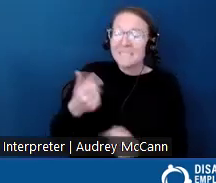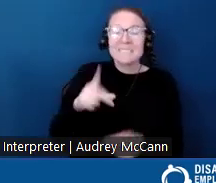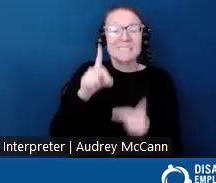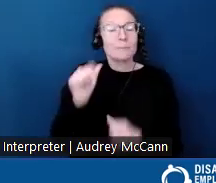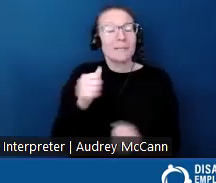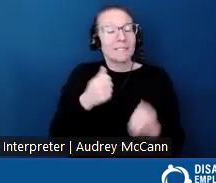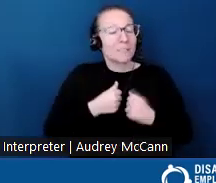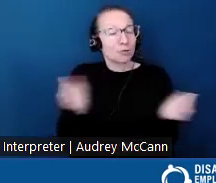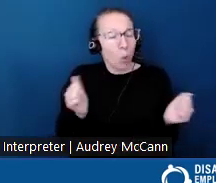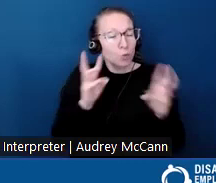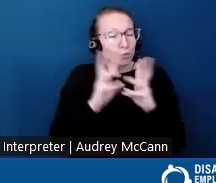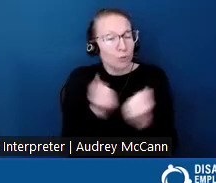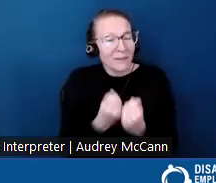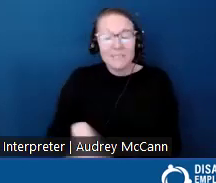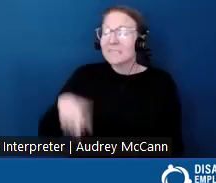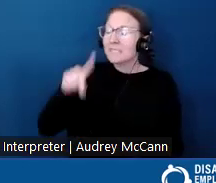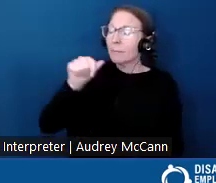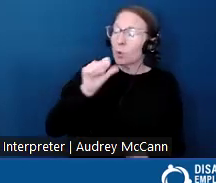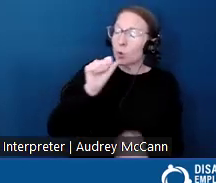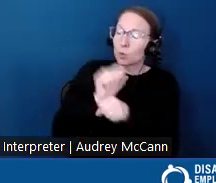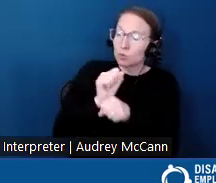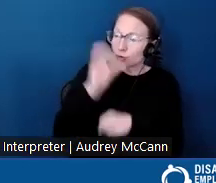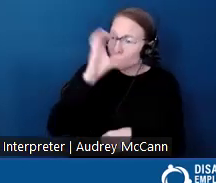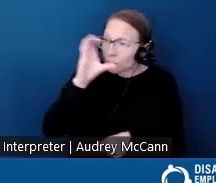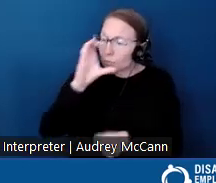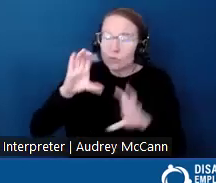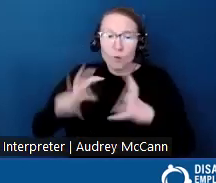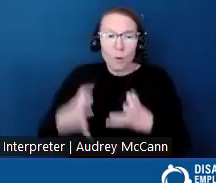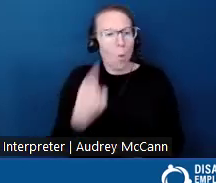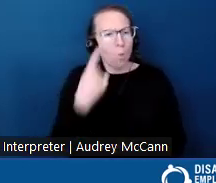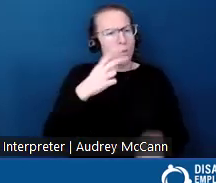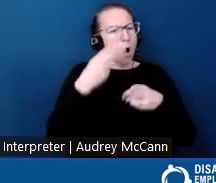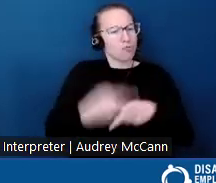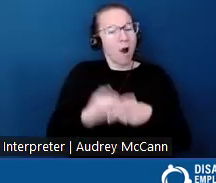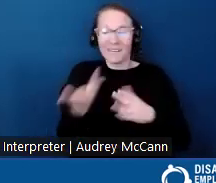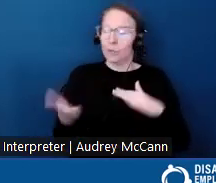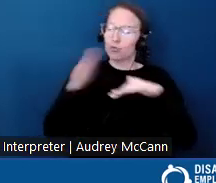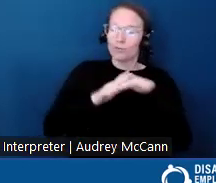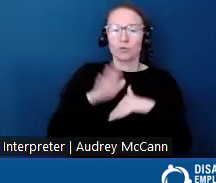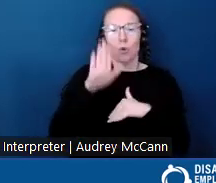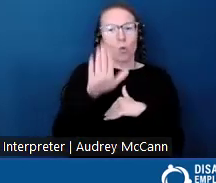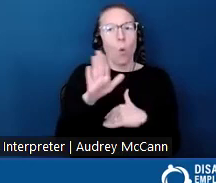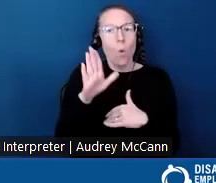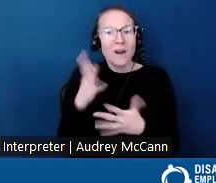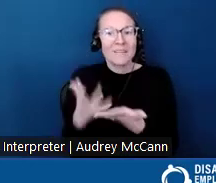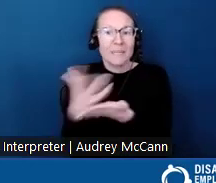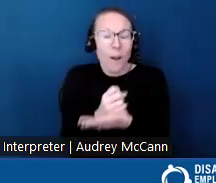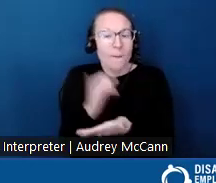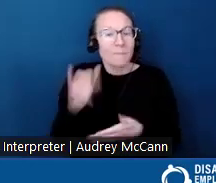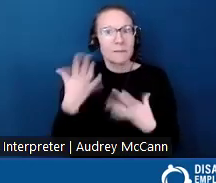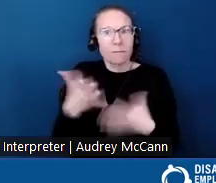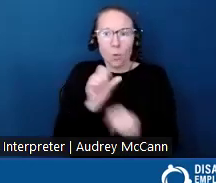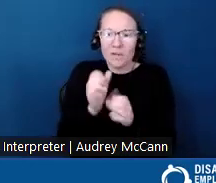job search group, and one called Increase Your Income, which is focusing on providing work incentive information related